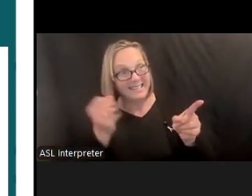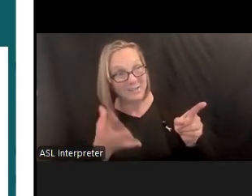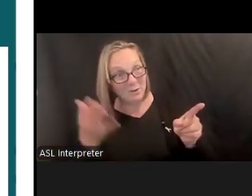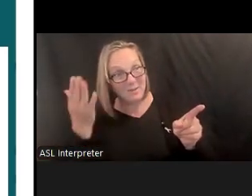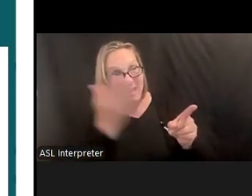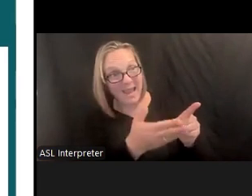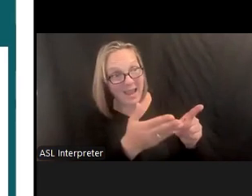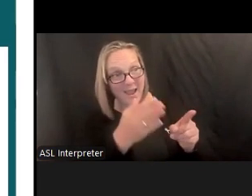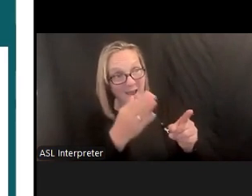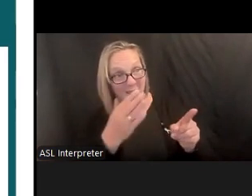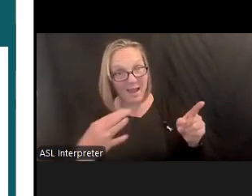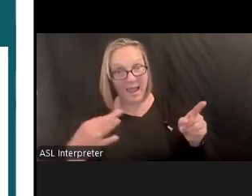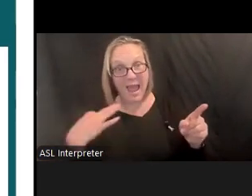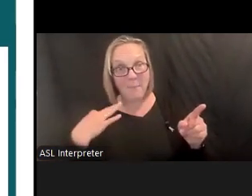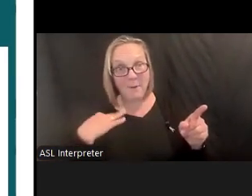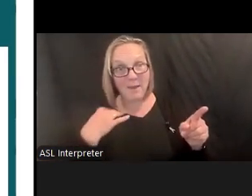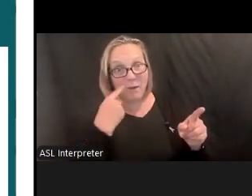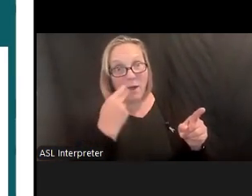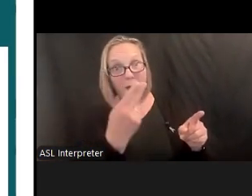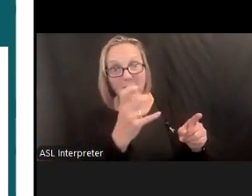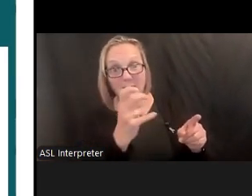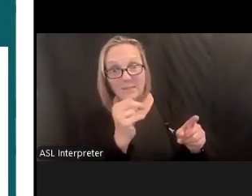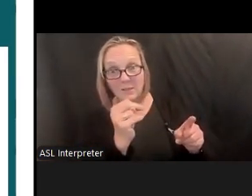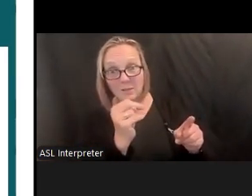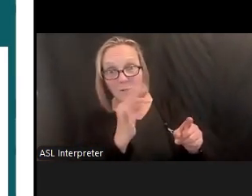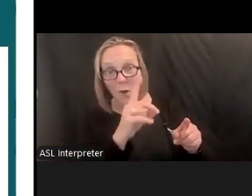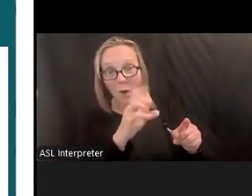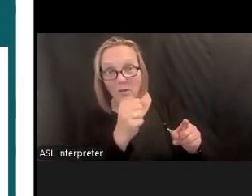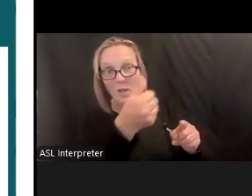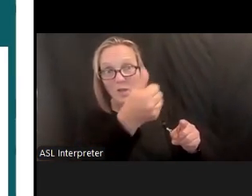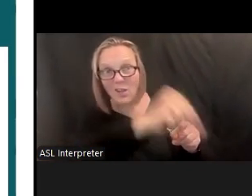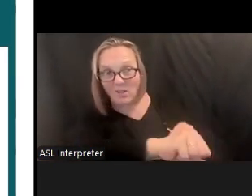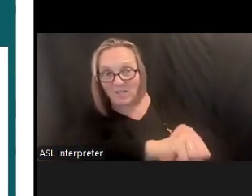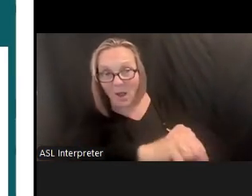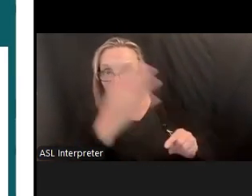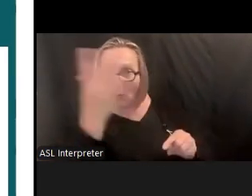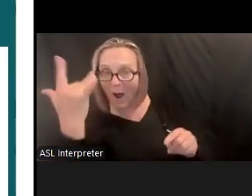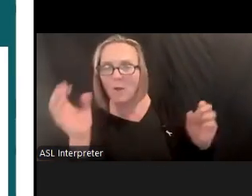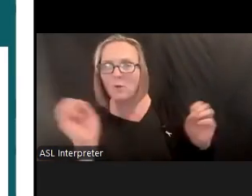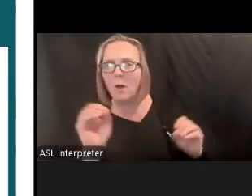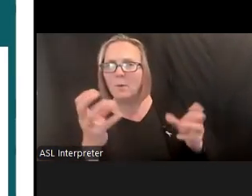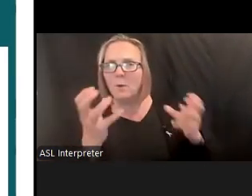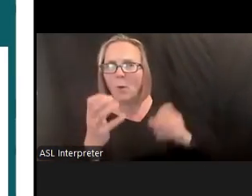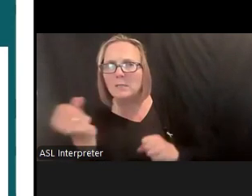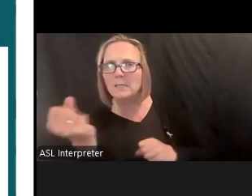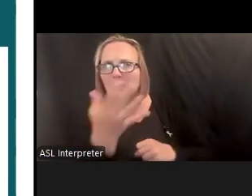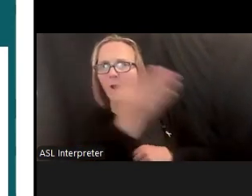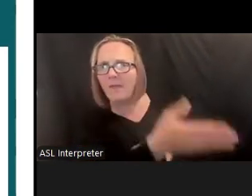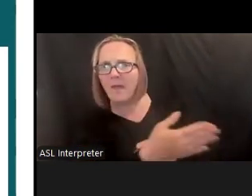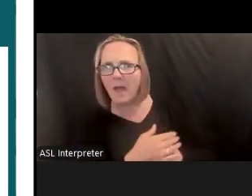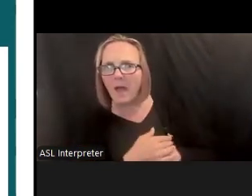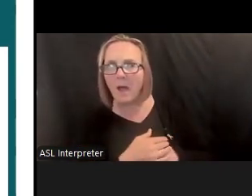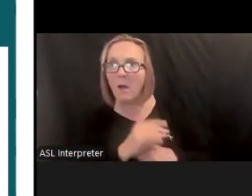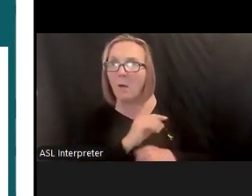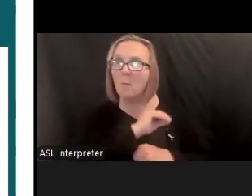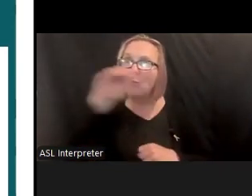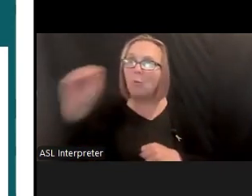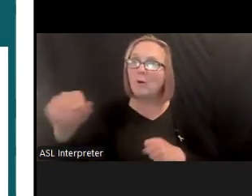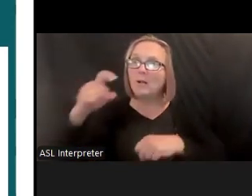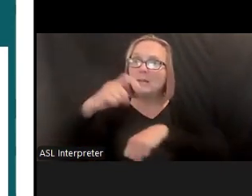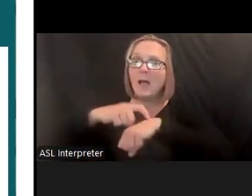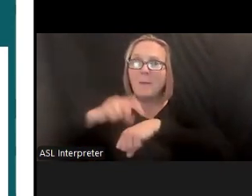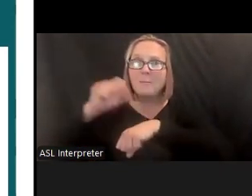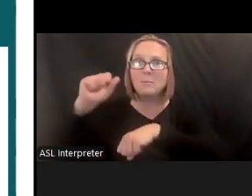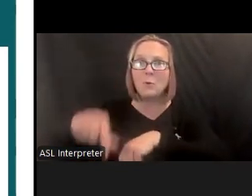license application for Hudson Yards because no one wants a casino there. Put it in Times Square where the